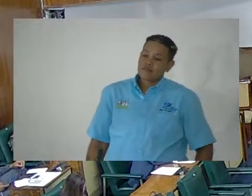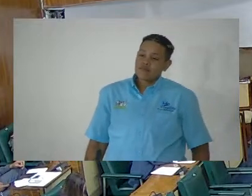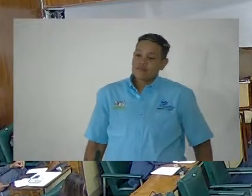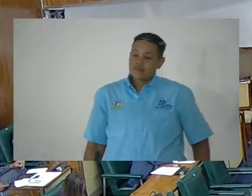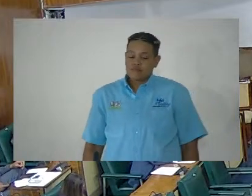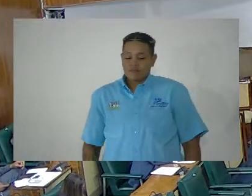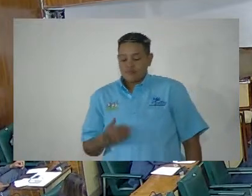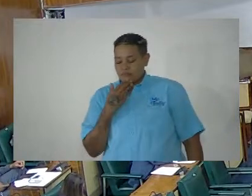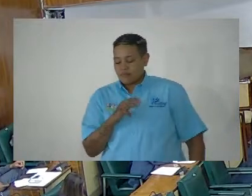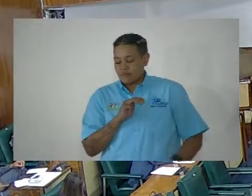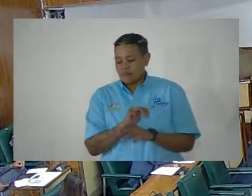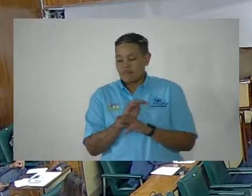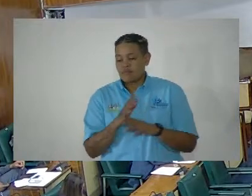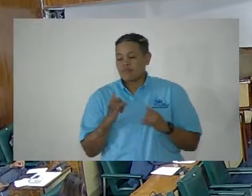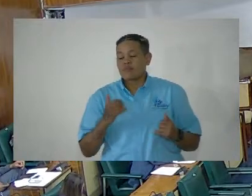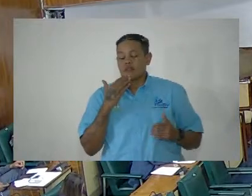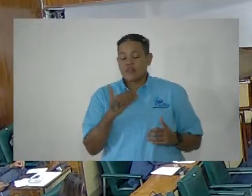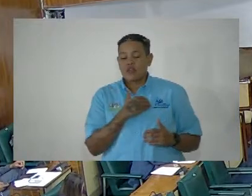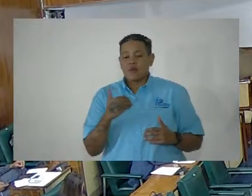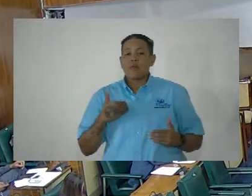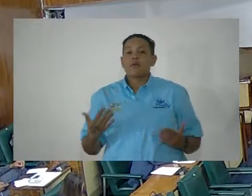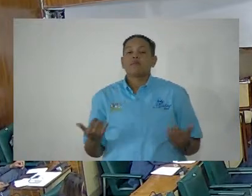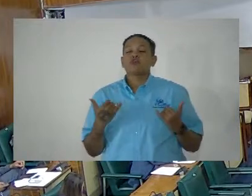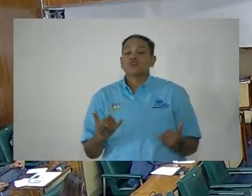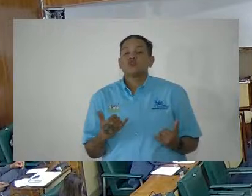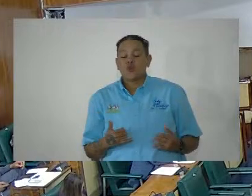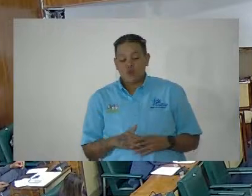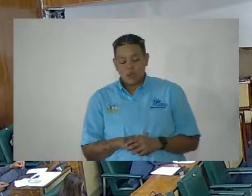Thank you, Minister. Thank you, members.